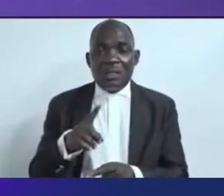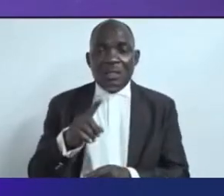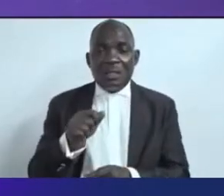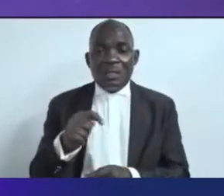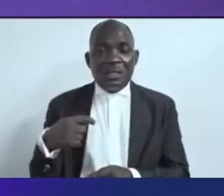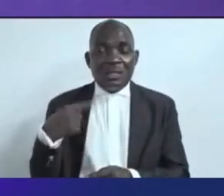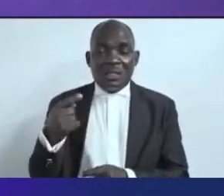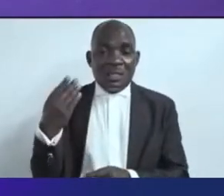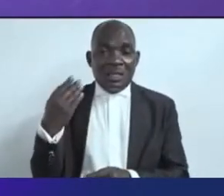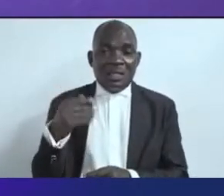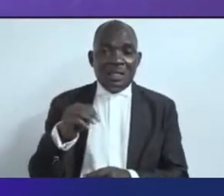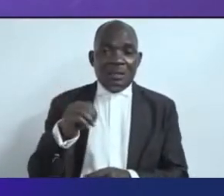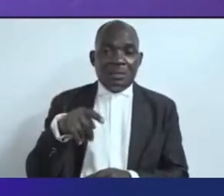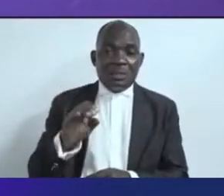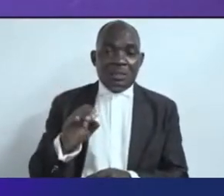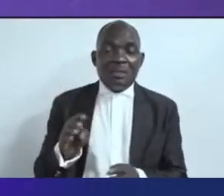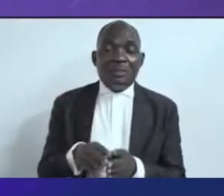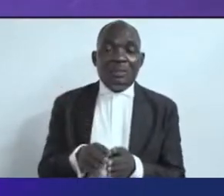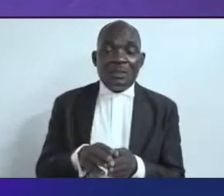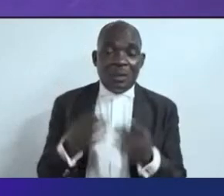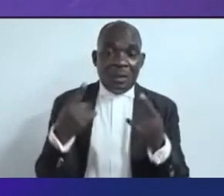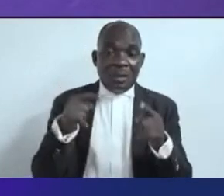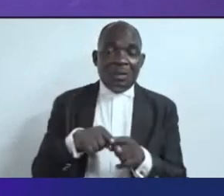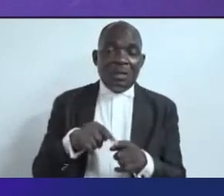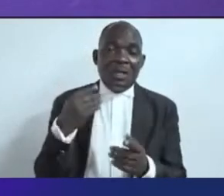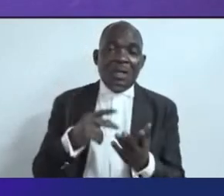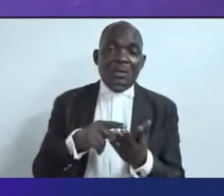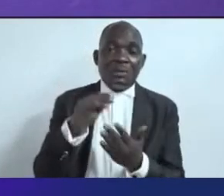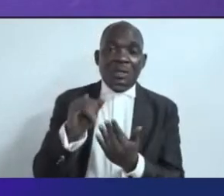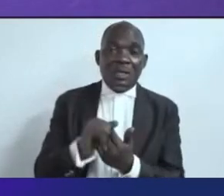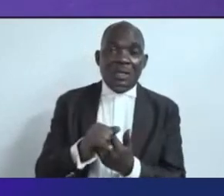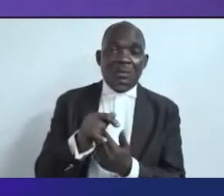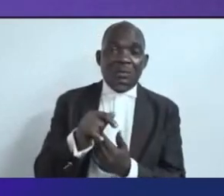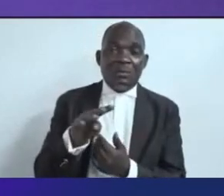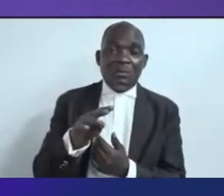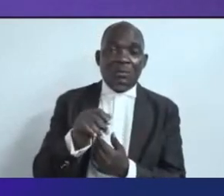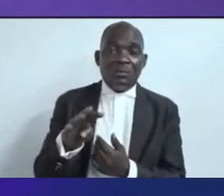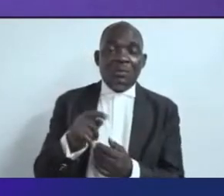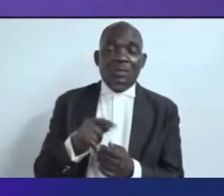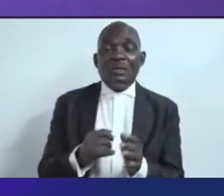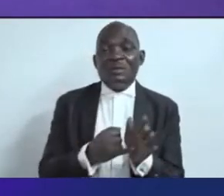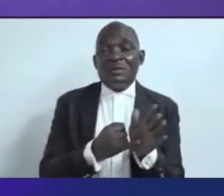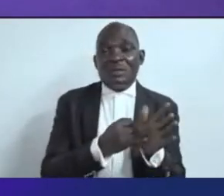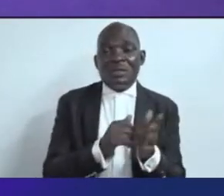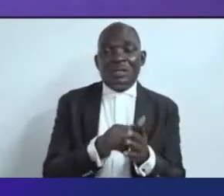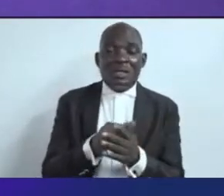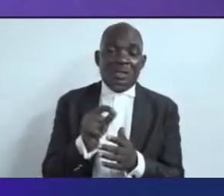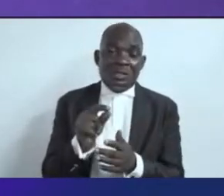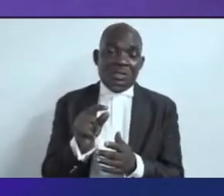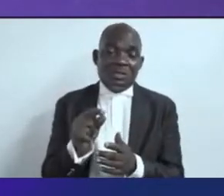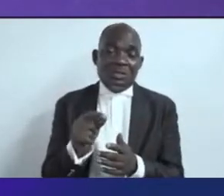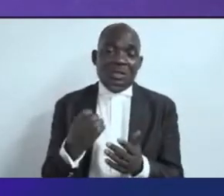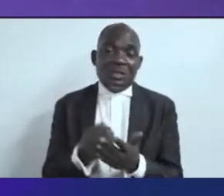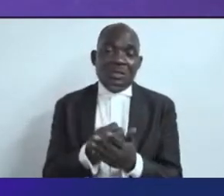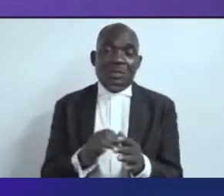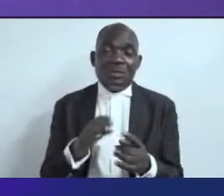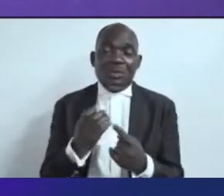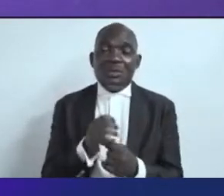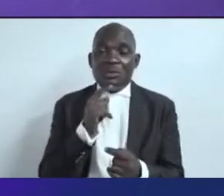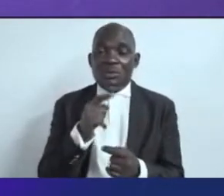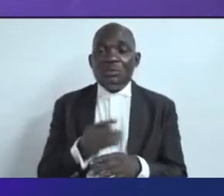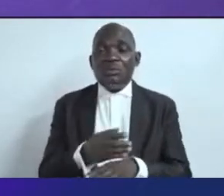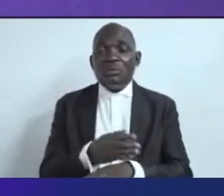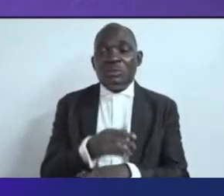last MPC meeting held in July 2024 indicates that macroeconomic conditions have generally